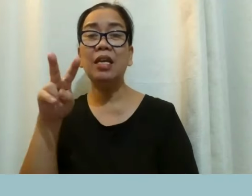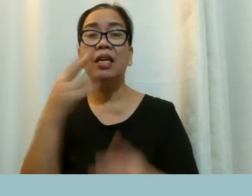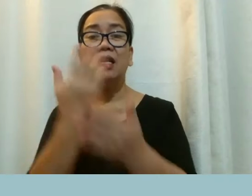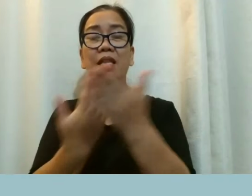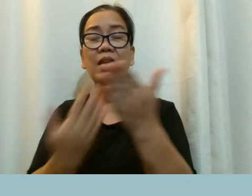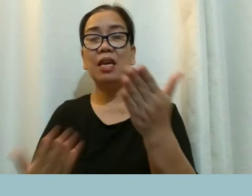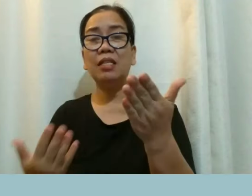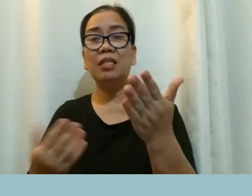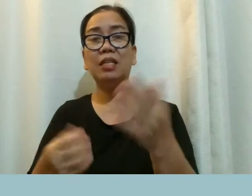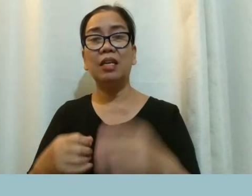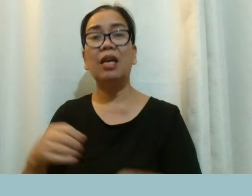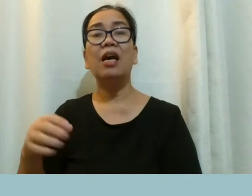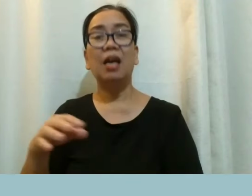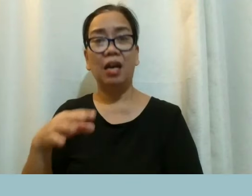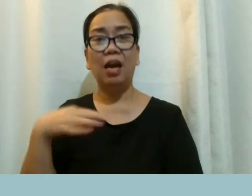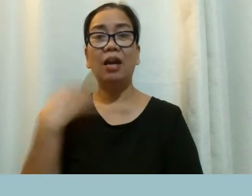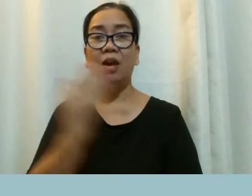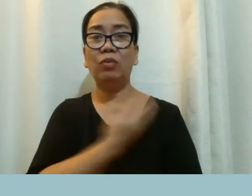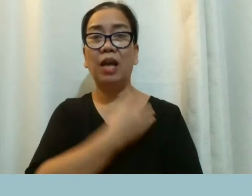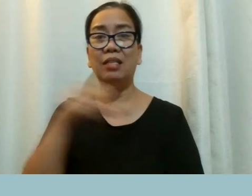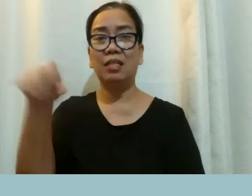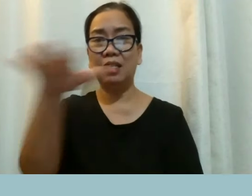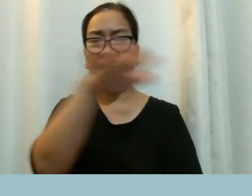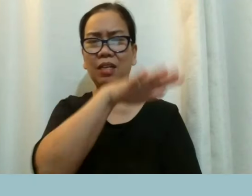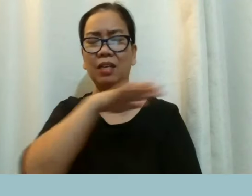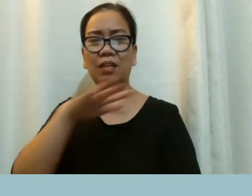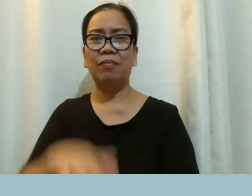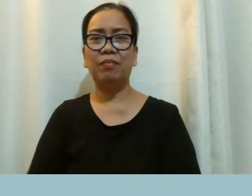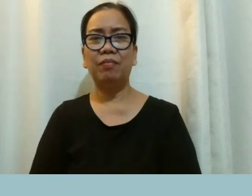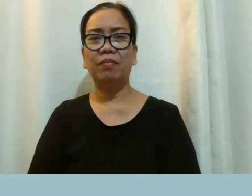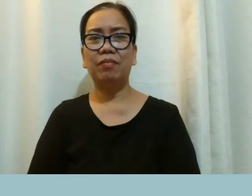see things around us.